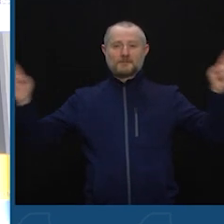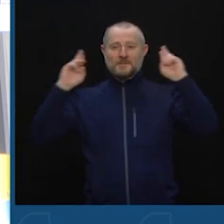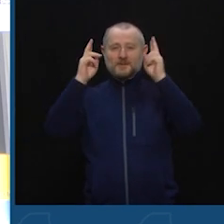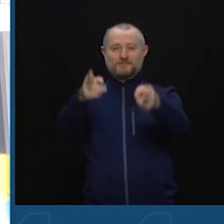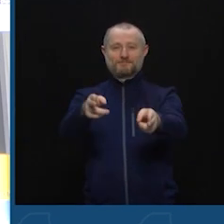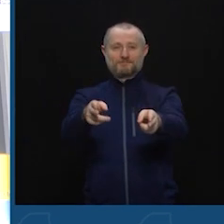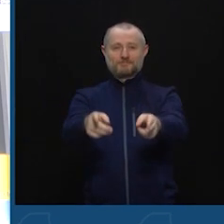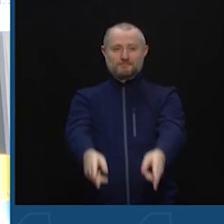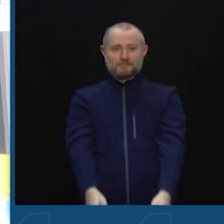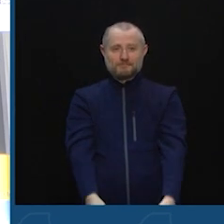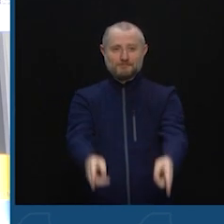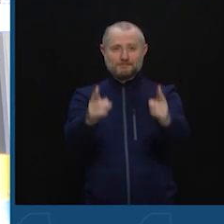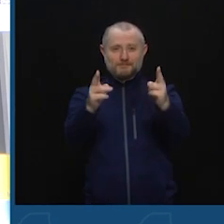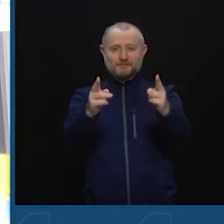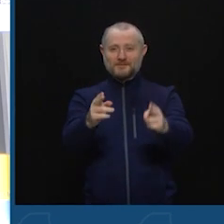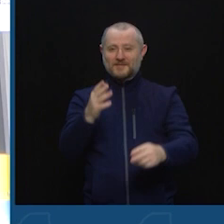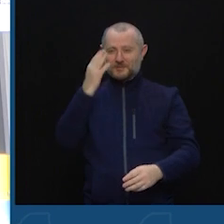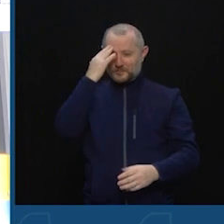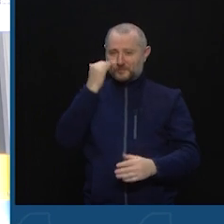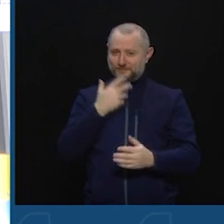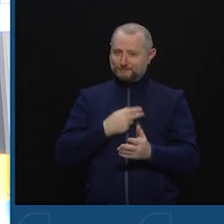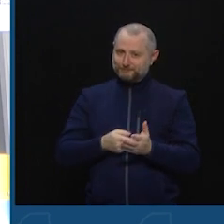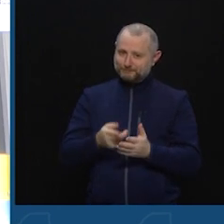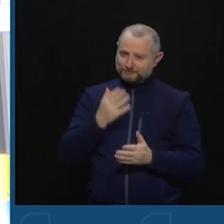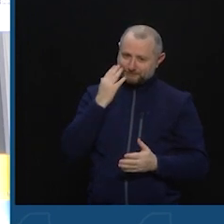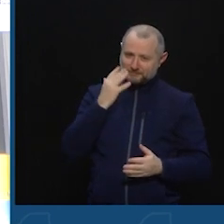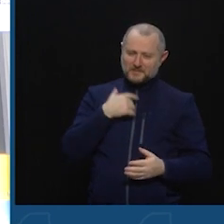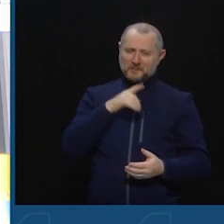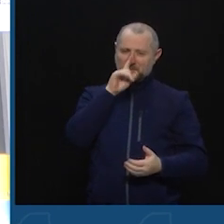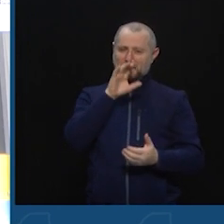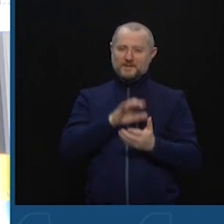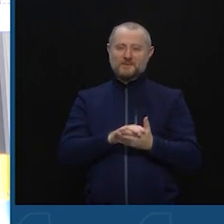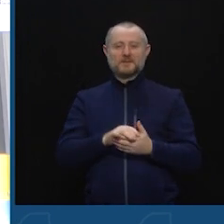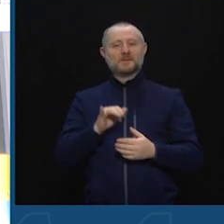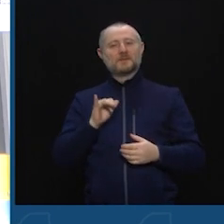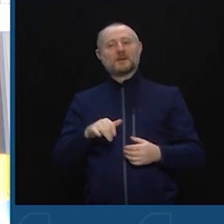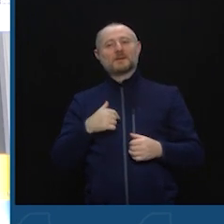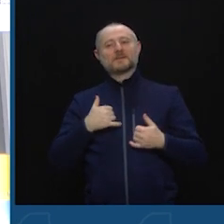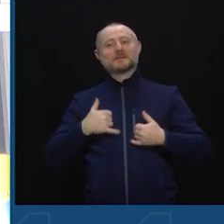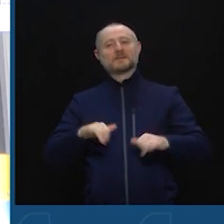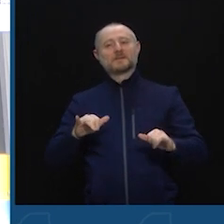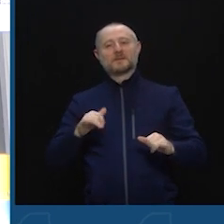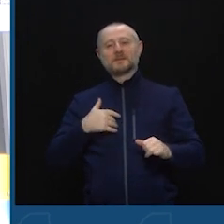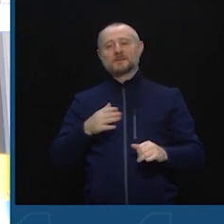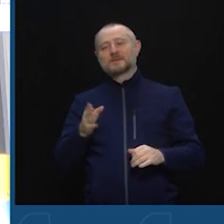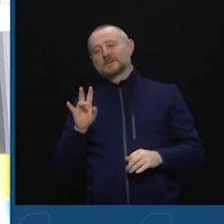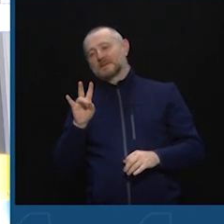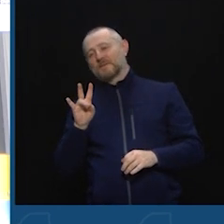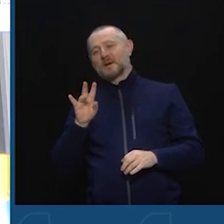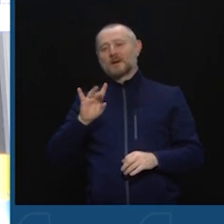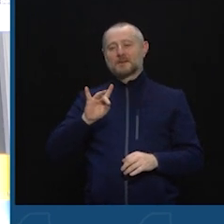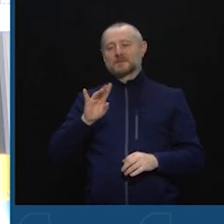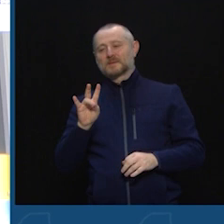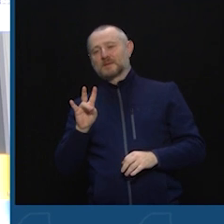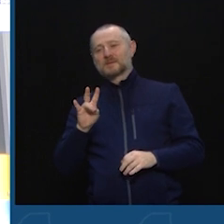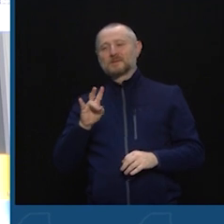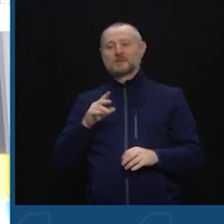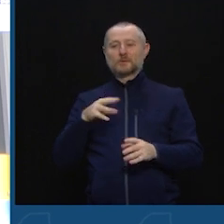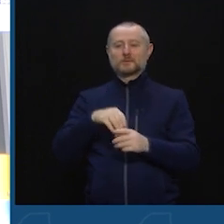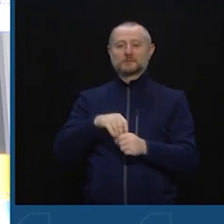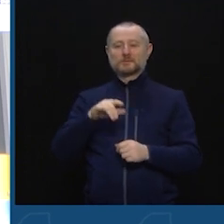And to be perfectly honest with you, I believe that I can still evacuate a 727 and a 737 in just a few minutes and save your